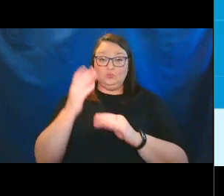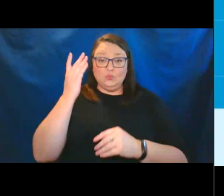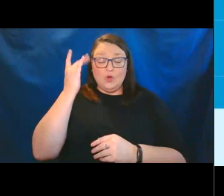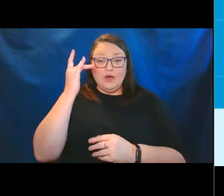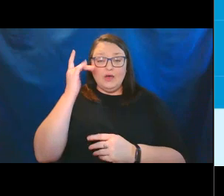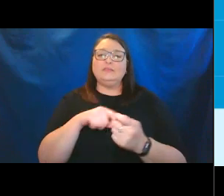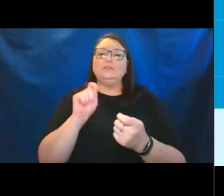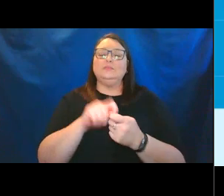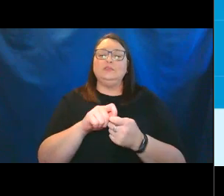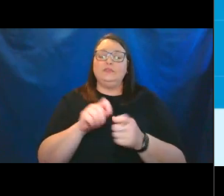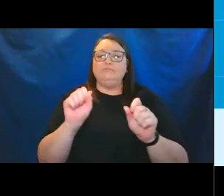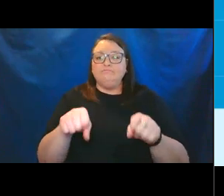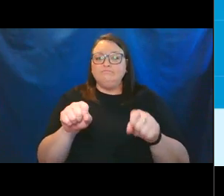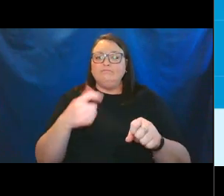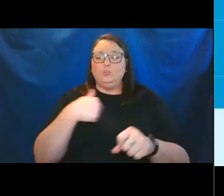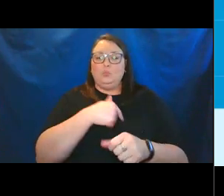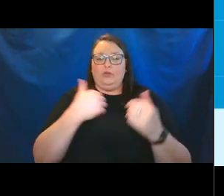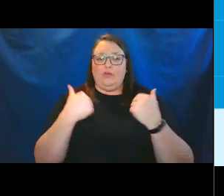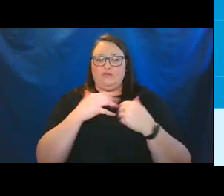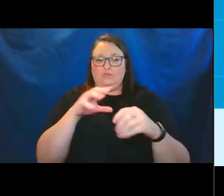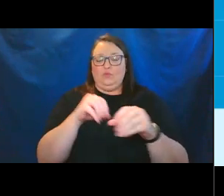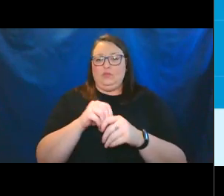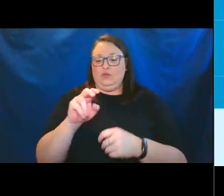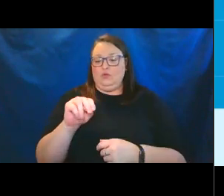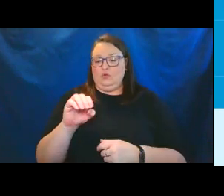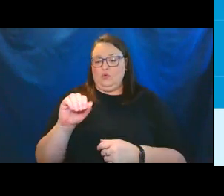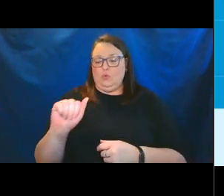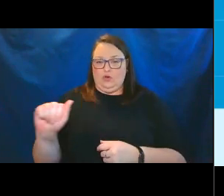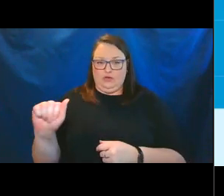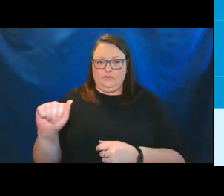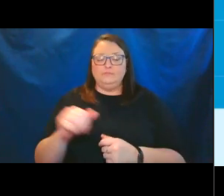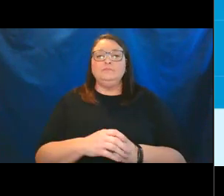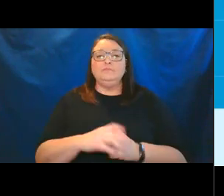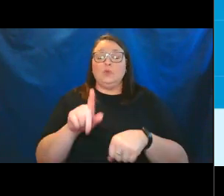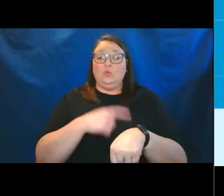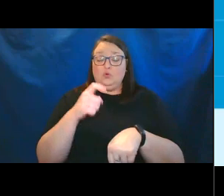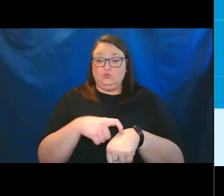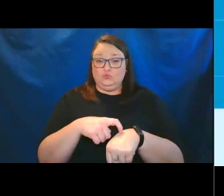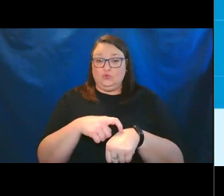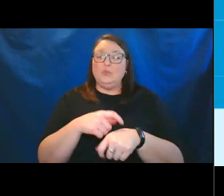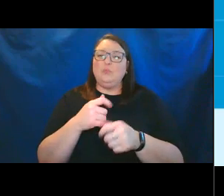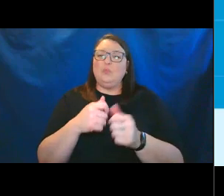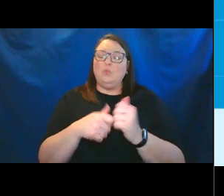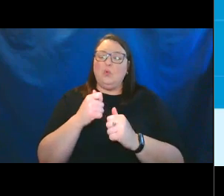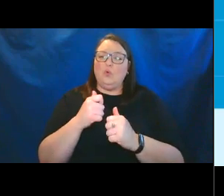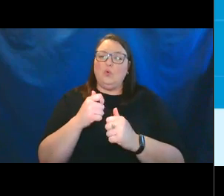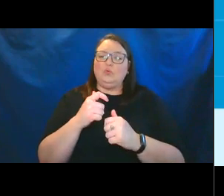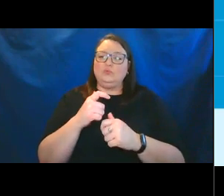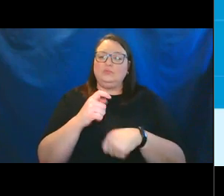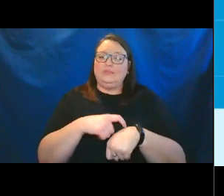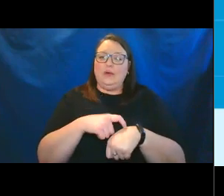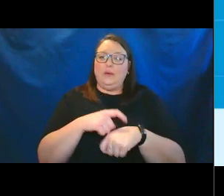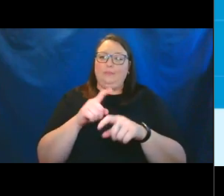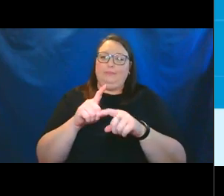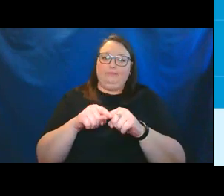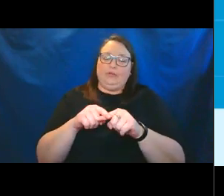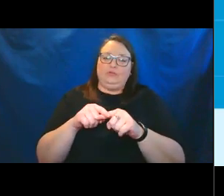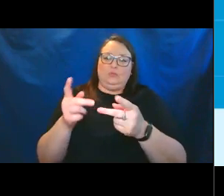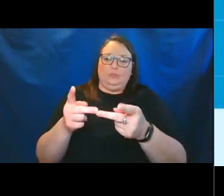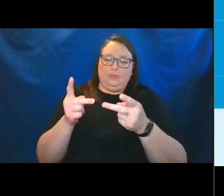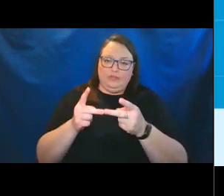specific capacities that we have within NOAA. Long-term, in most cases, place-based investments in